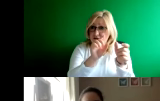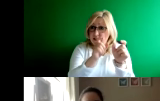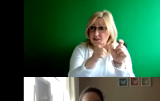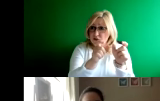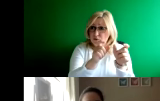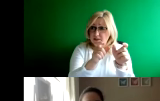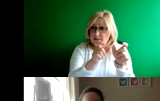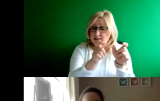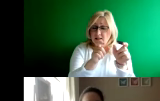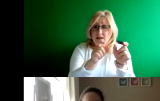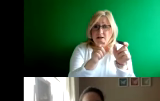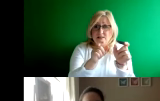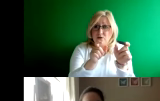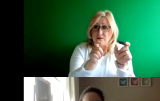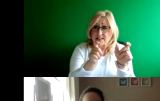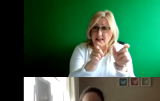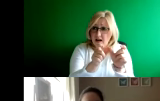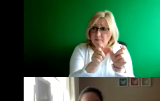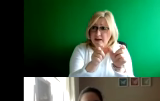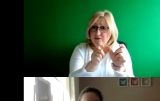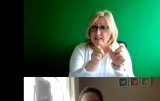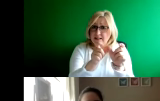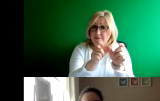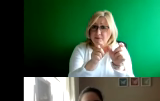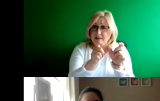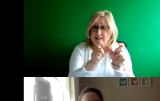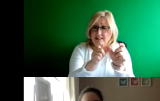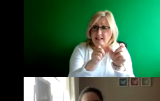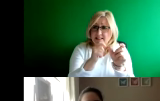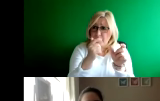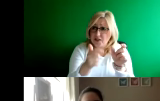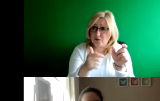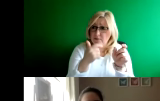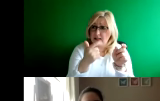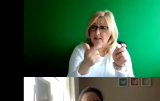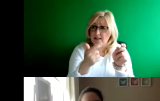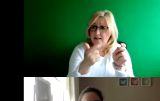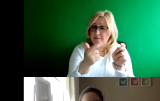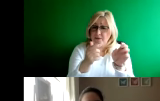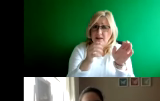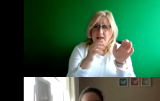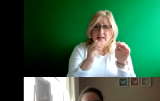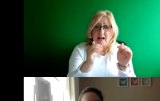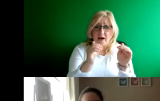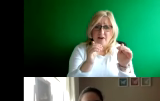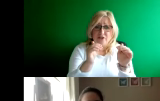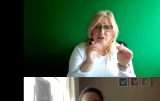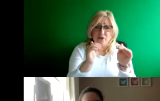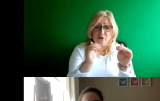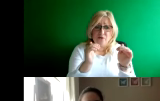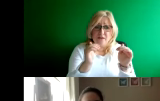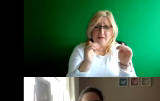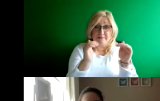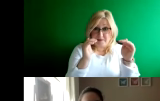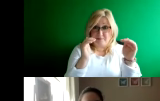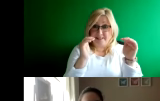How do you create new words? So things like compounding, things like a spectral marking. How do